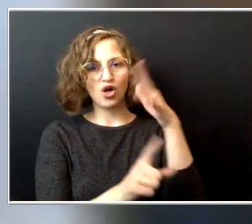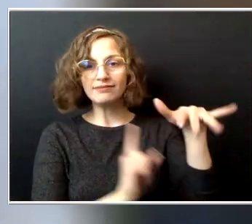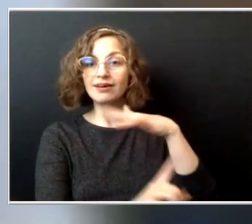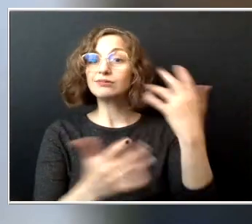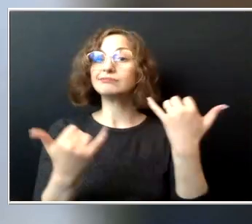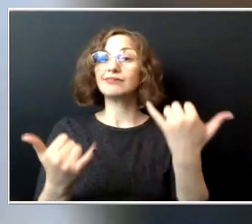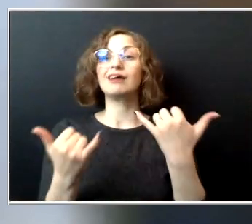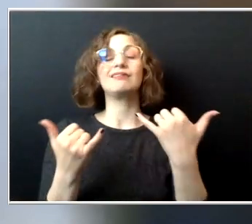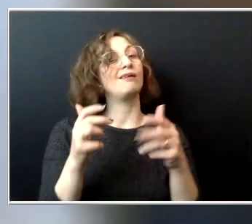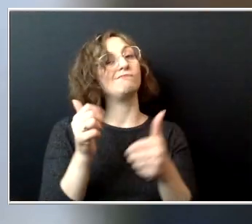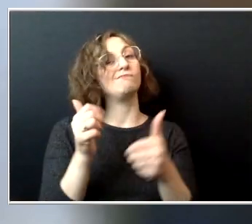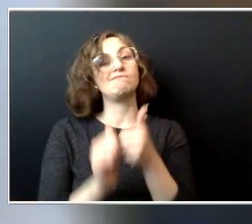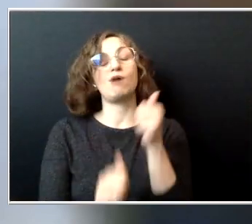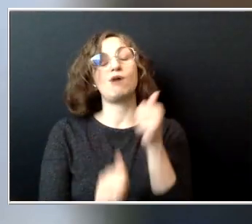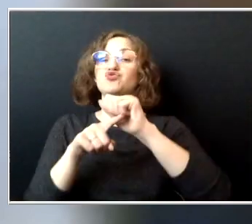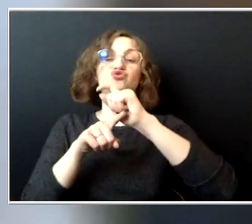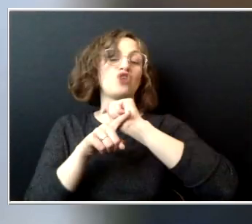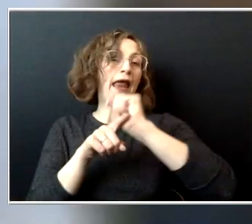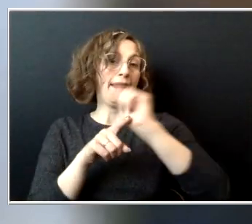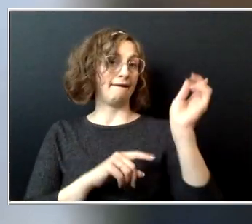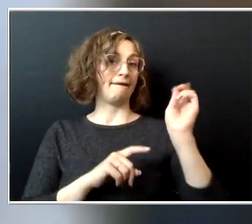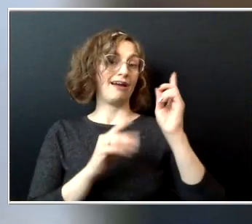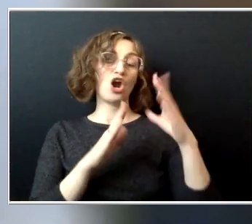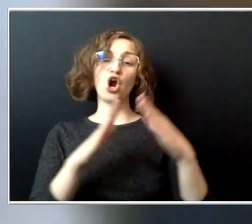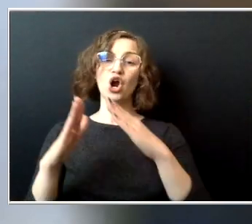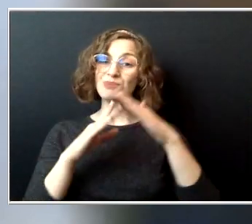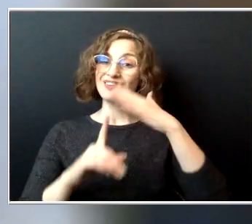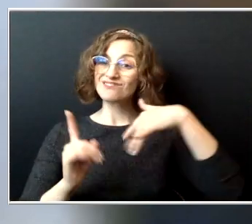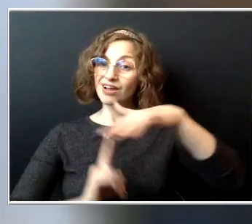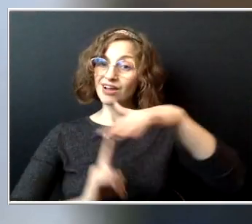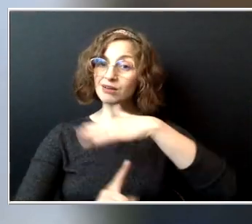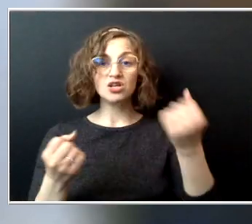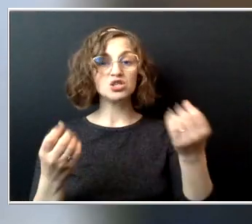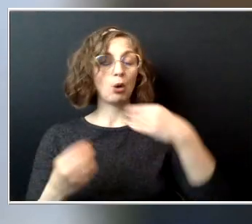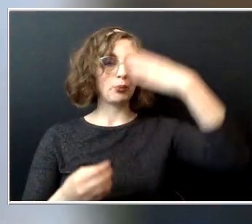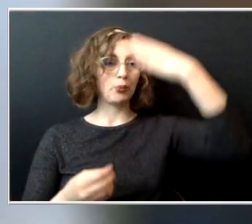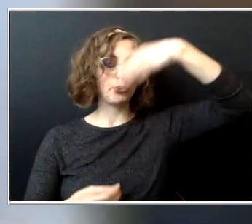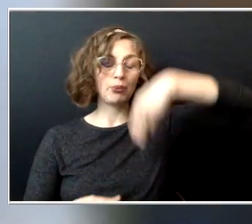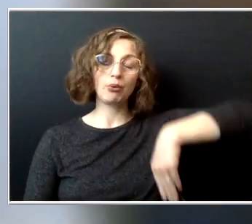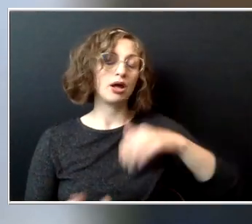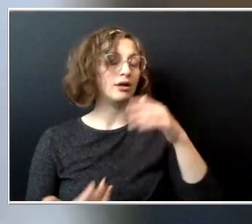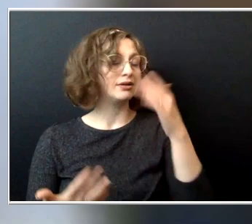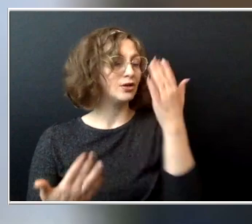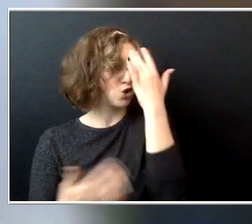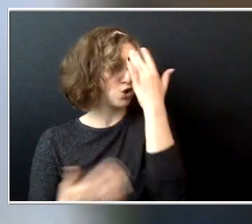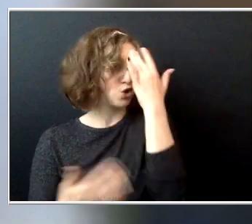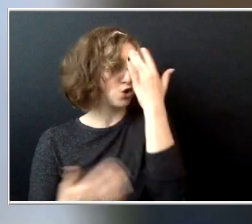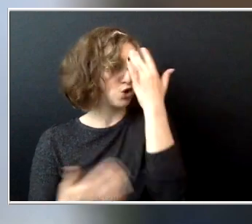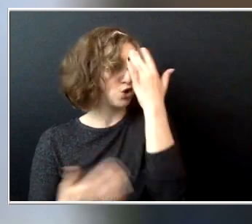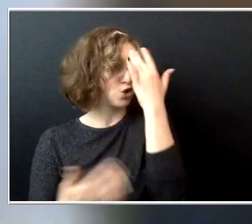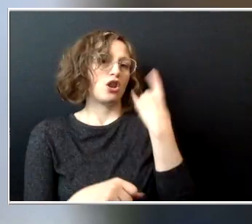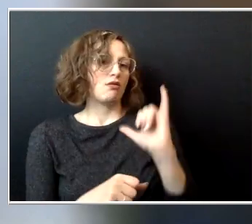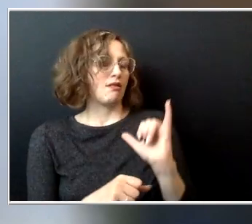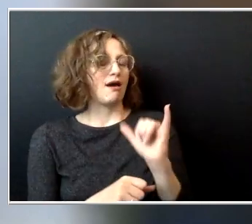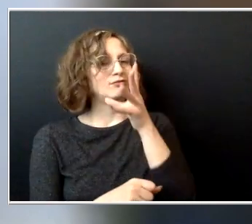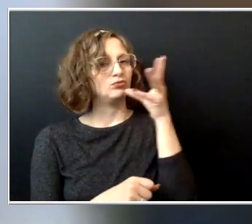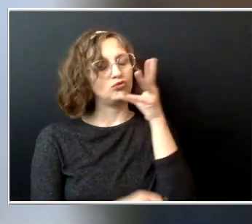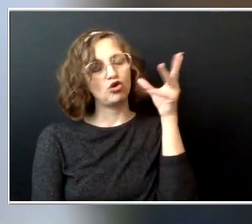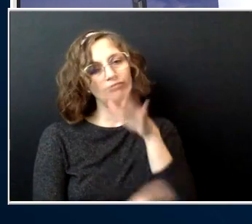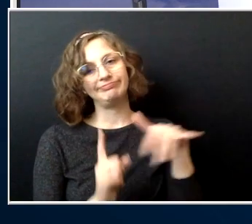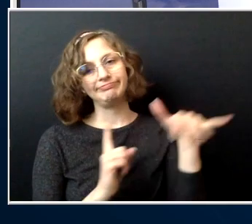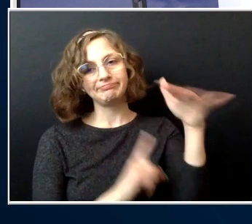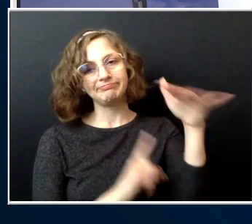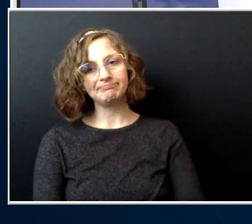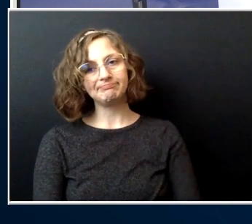urban environments, and so they don't get to see what life could be like practicing in a rural environment.